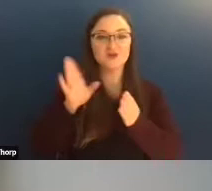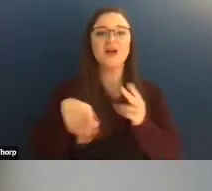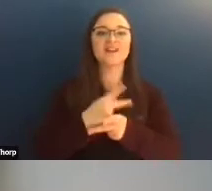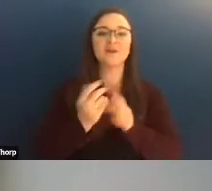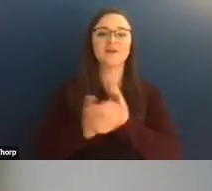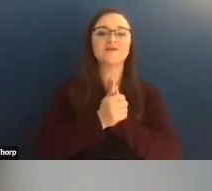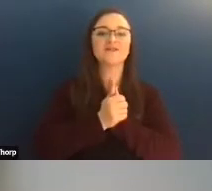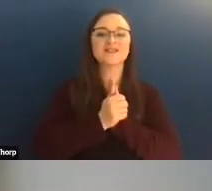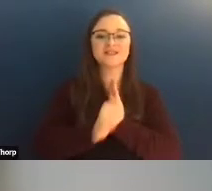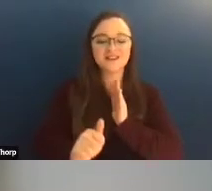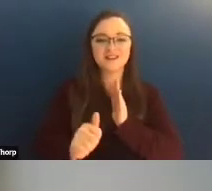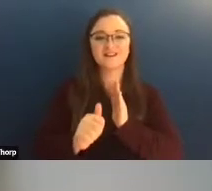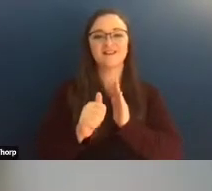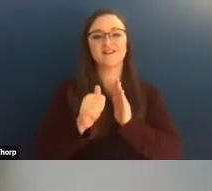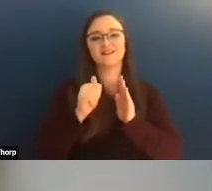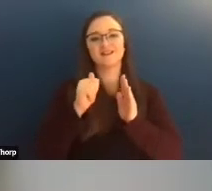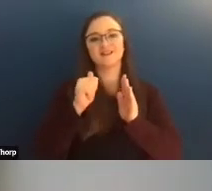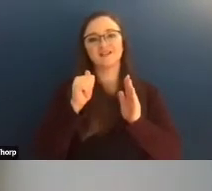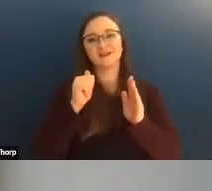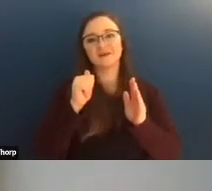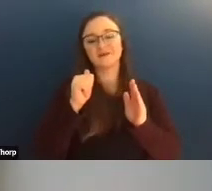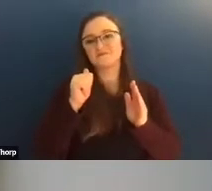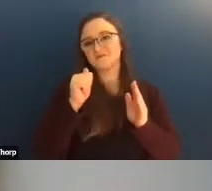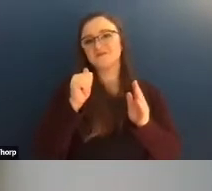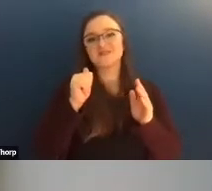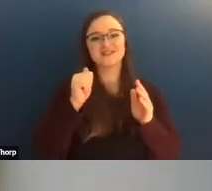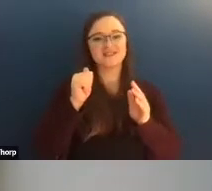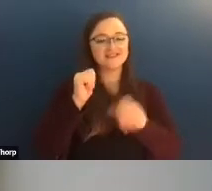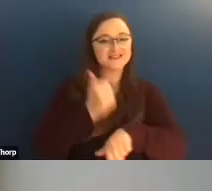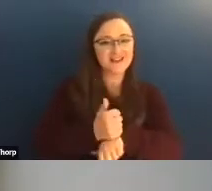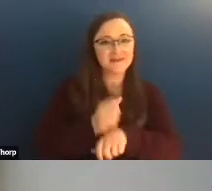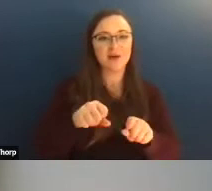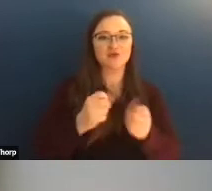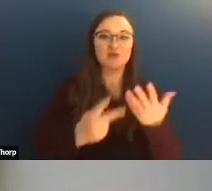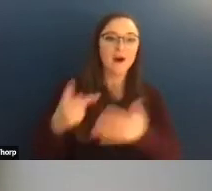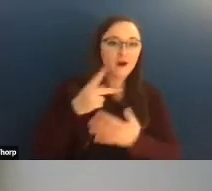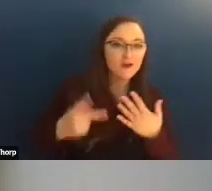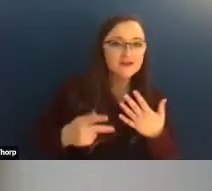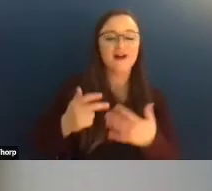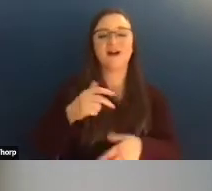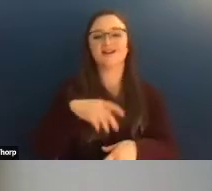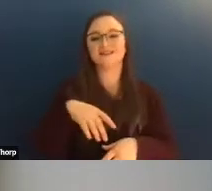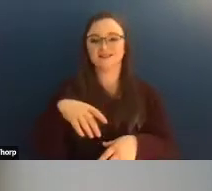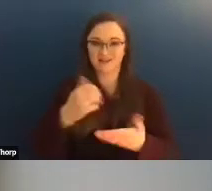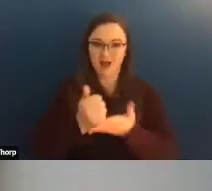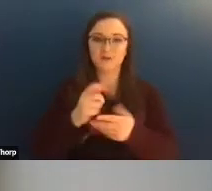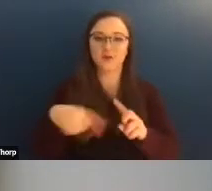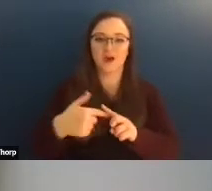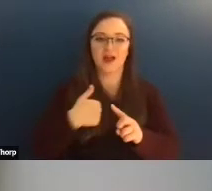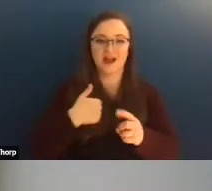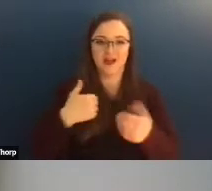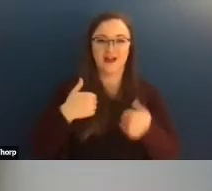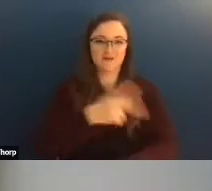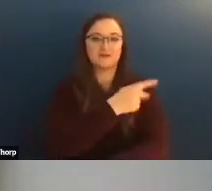of organization and multitasking and being able to prioritize serve me very well when I have patients that